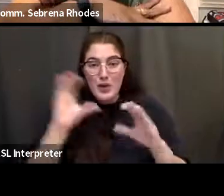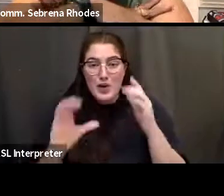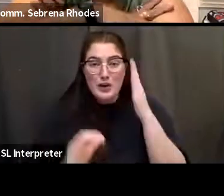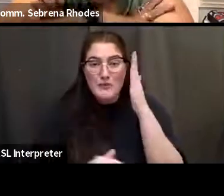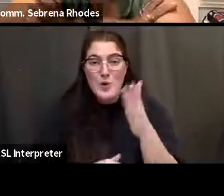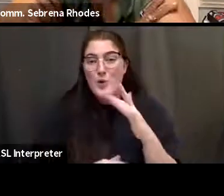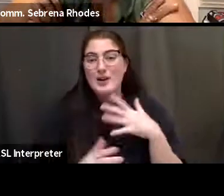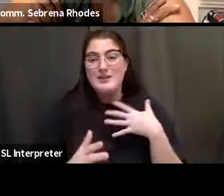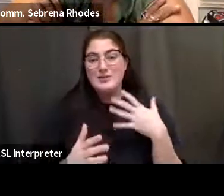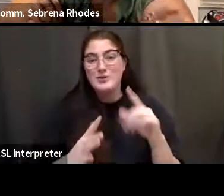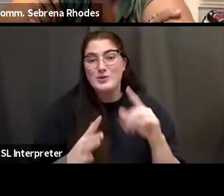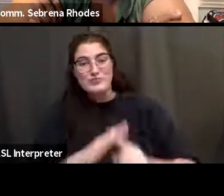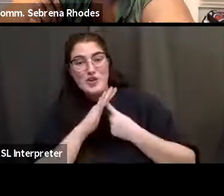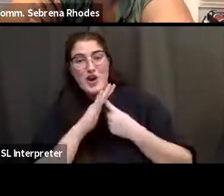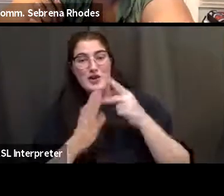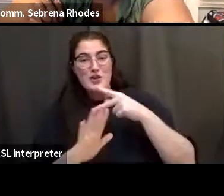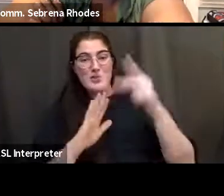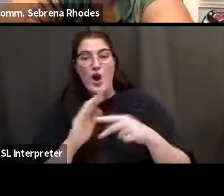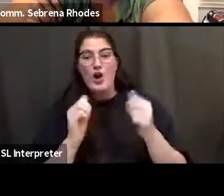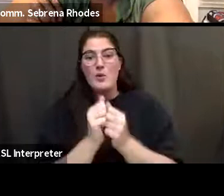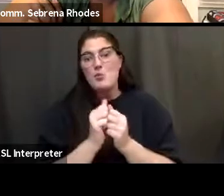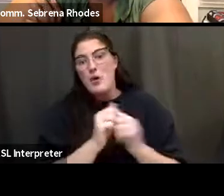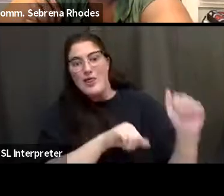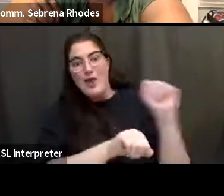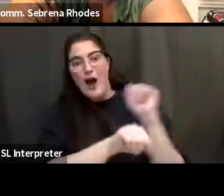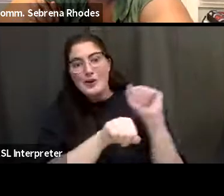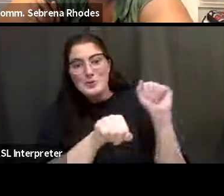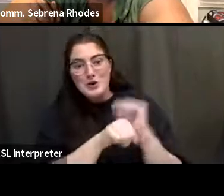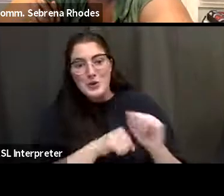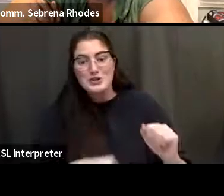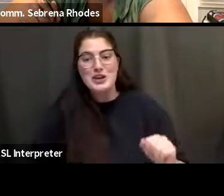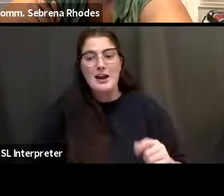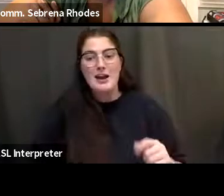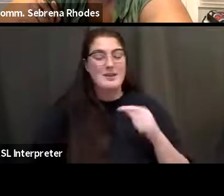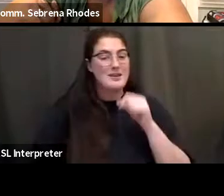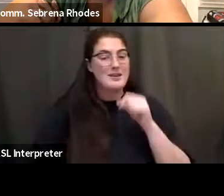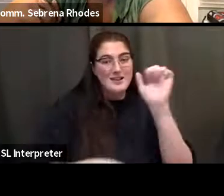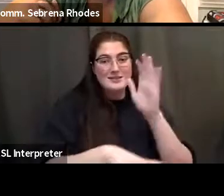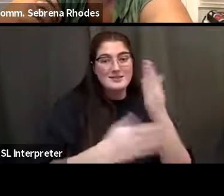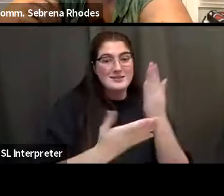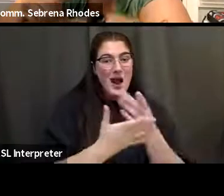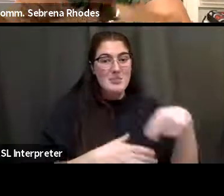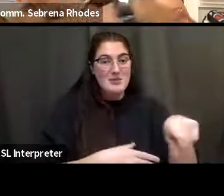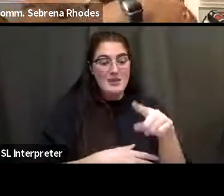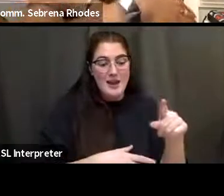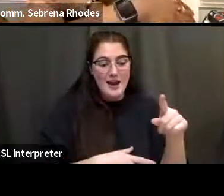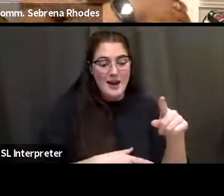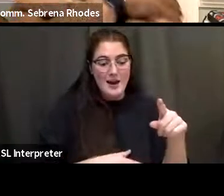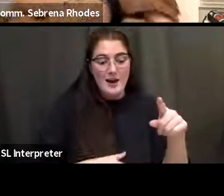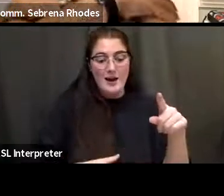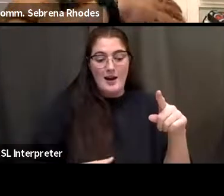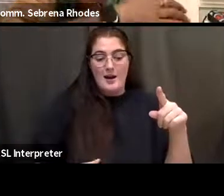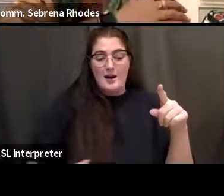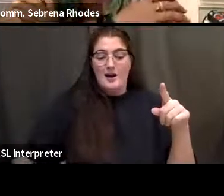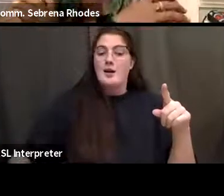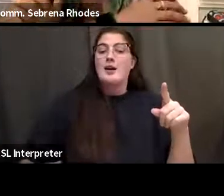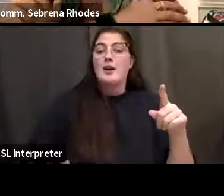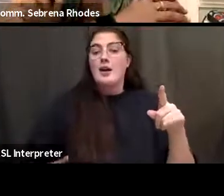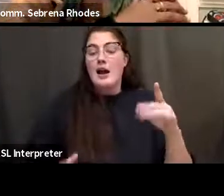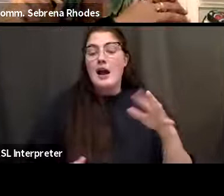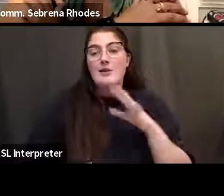ground with entrepreneurship. And it won't stop there, because I've already been talking about billing and